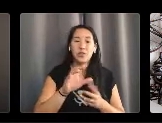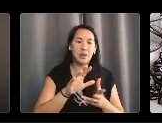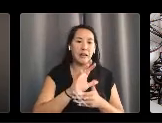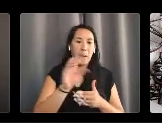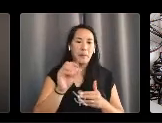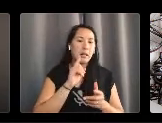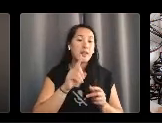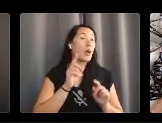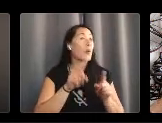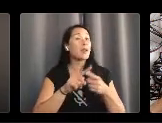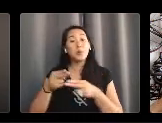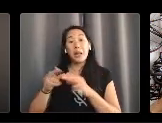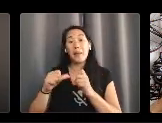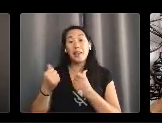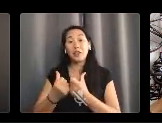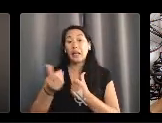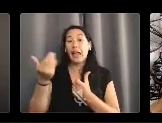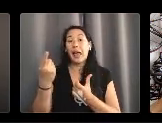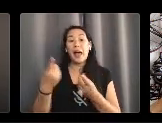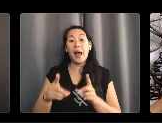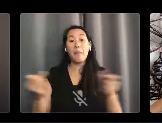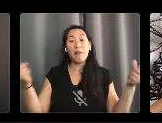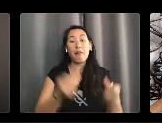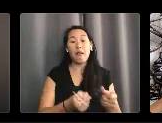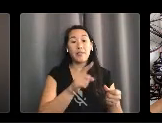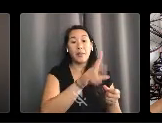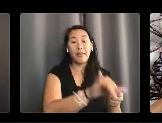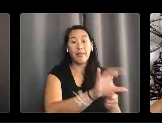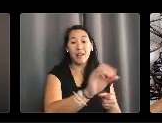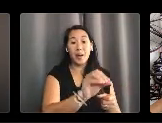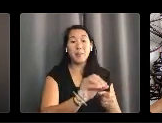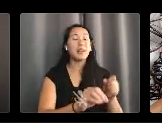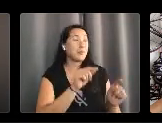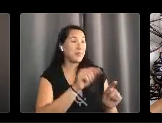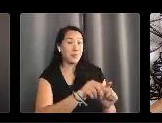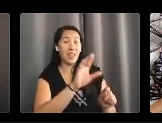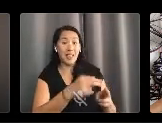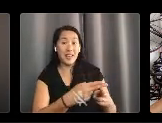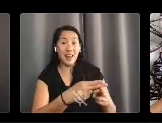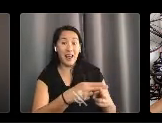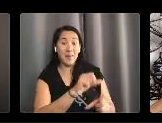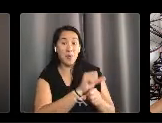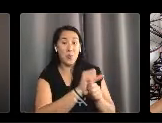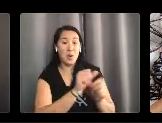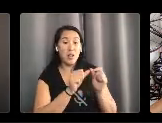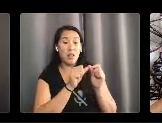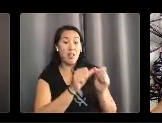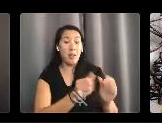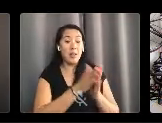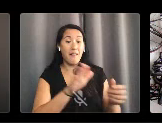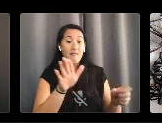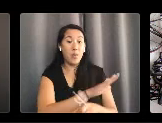went to a temp agency and they just happened to pair us up. And I eventually grew into a full role at this company and ended up staying with them for